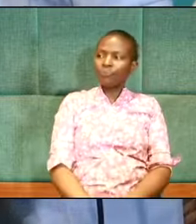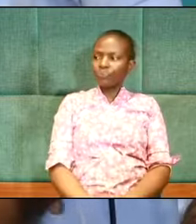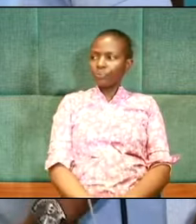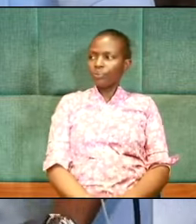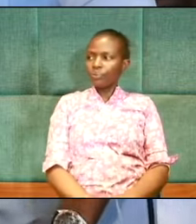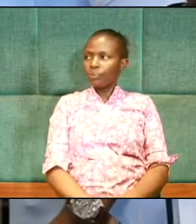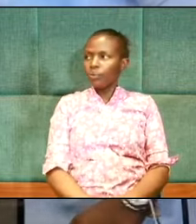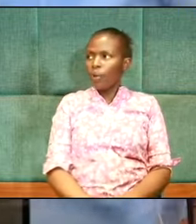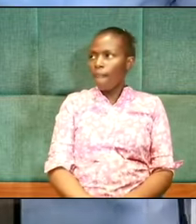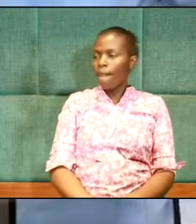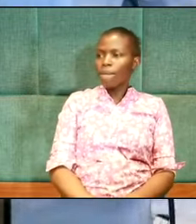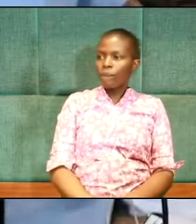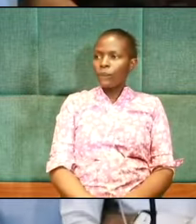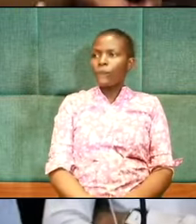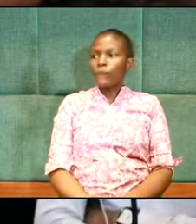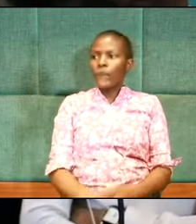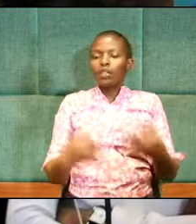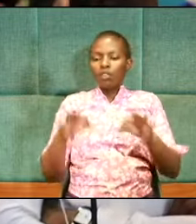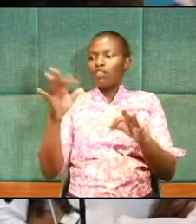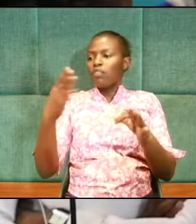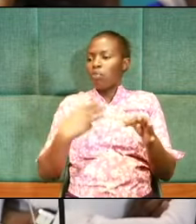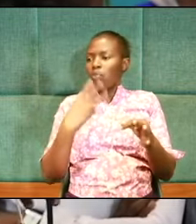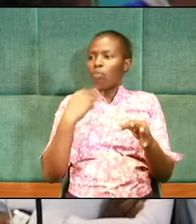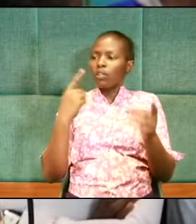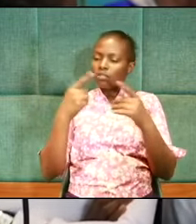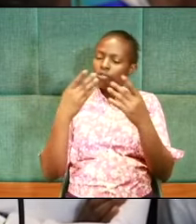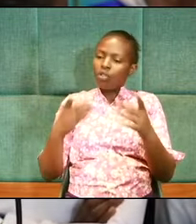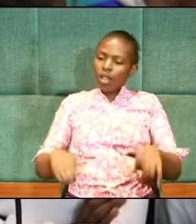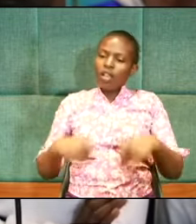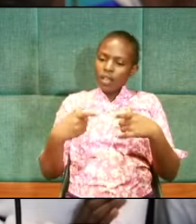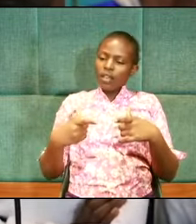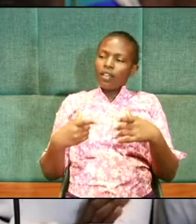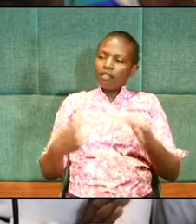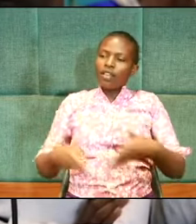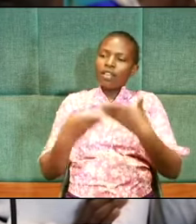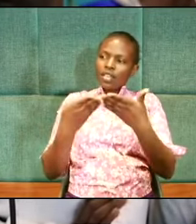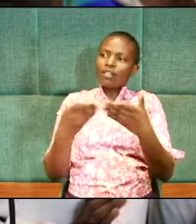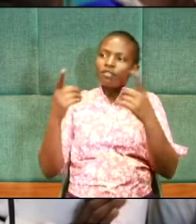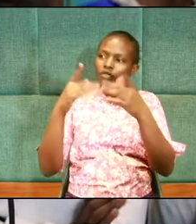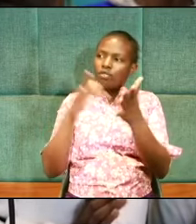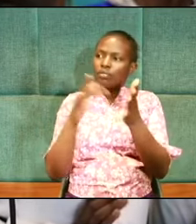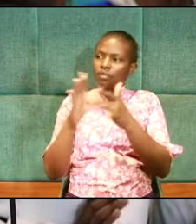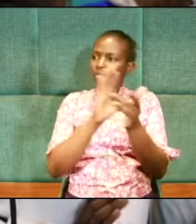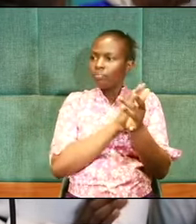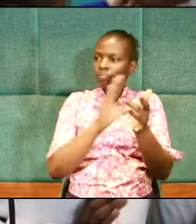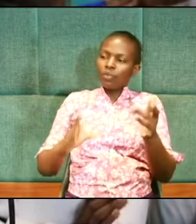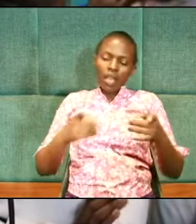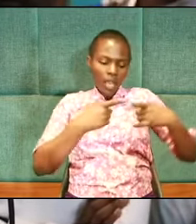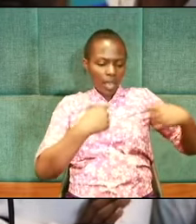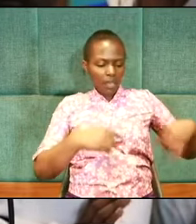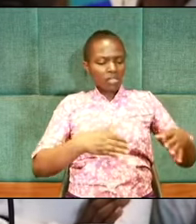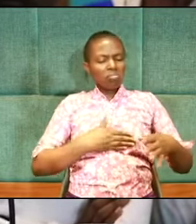raise up your hand. If you want to give your life to Jesus in this auditorium, my heart is aching. My heart